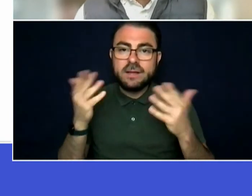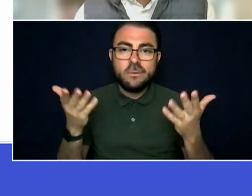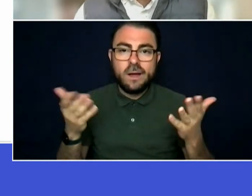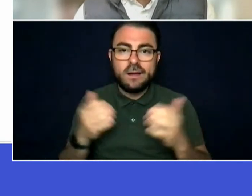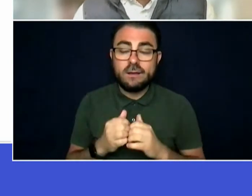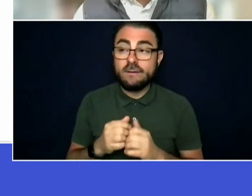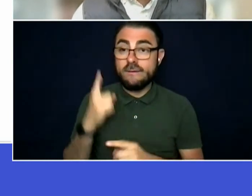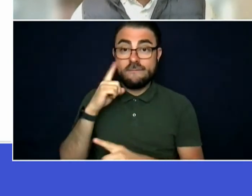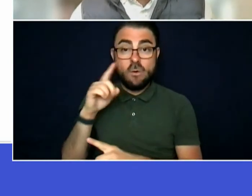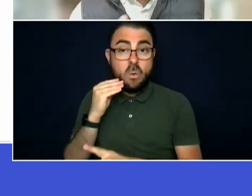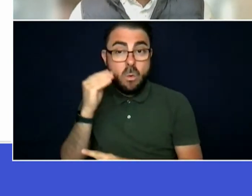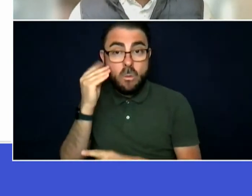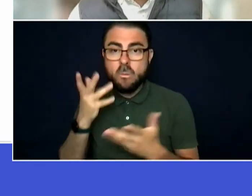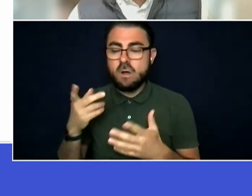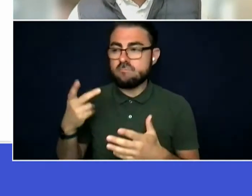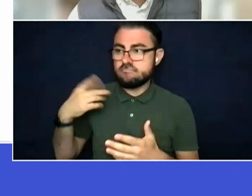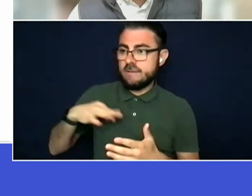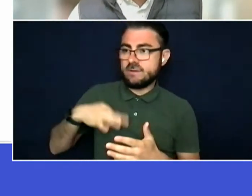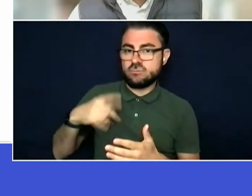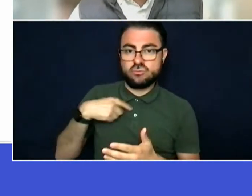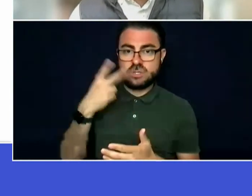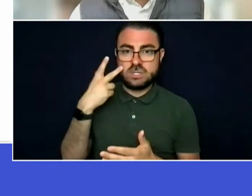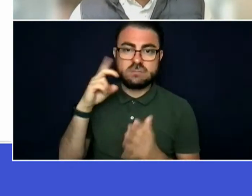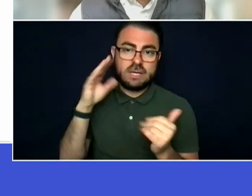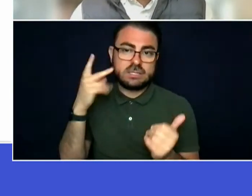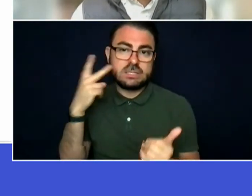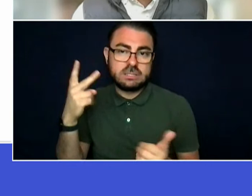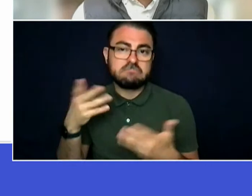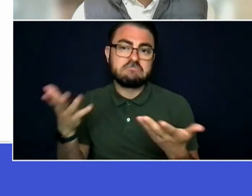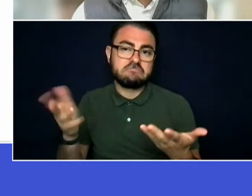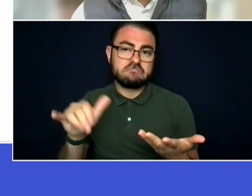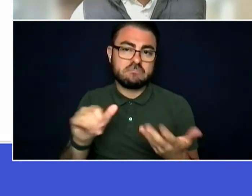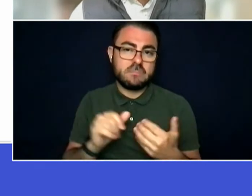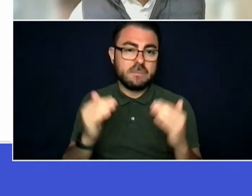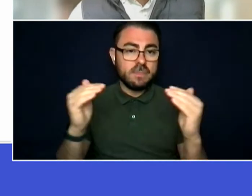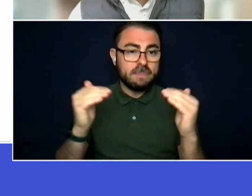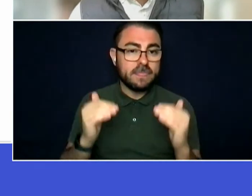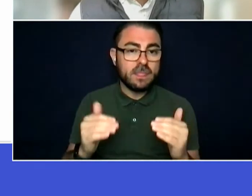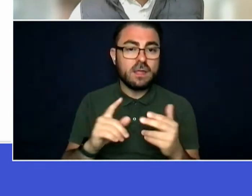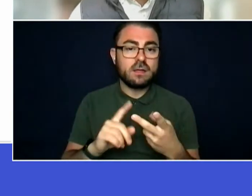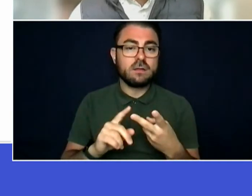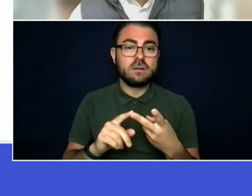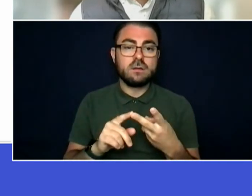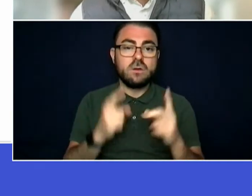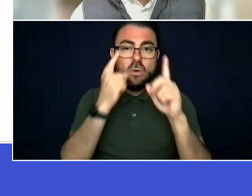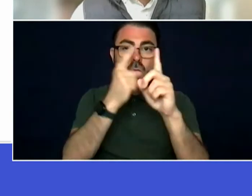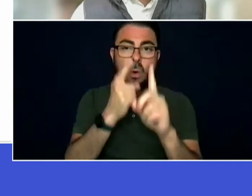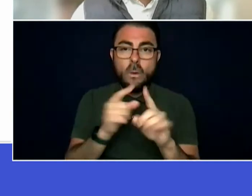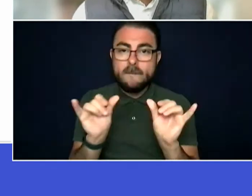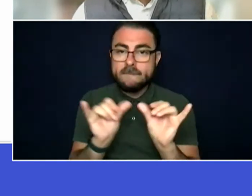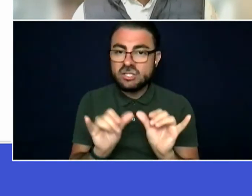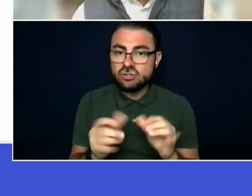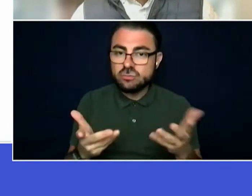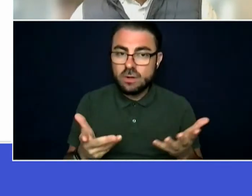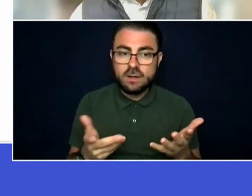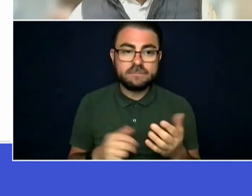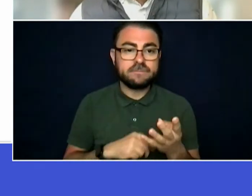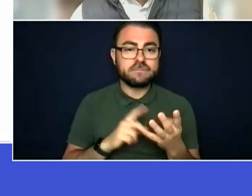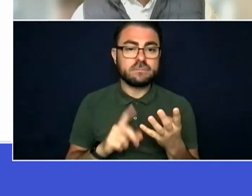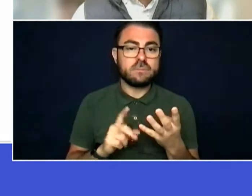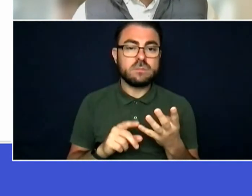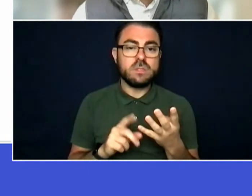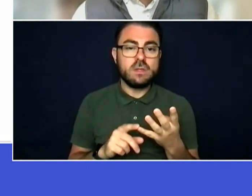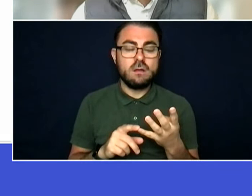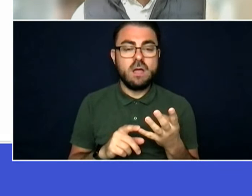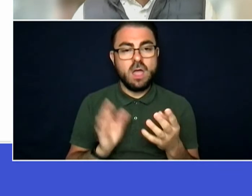we expect to see for communities? And then what are specific goal measures that we're quantifying and expecting to target? And then lastly, just what is our approach, or not lastly,